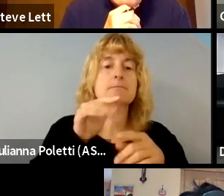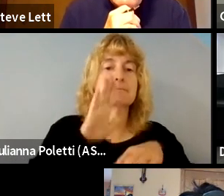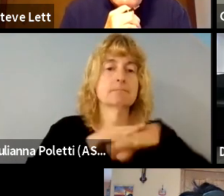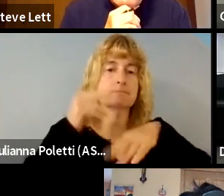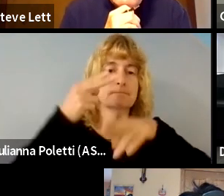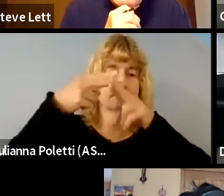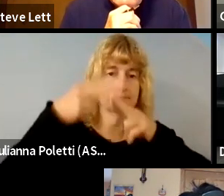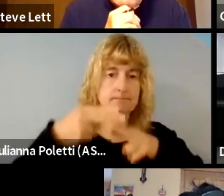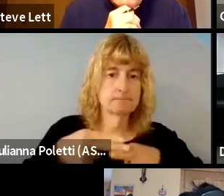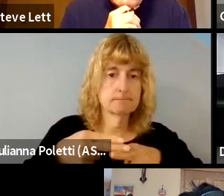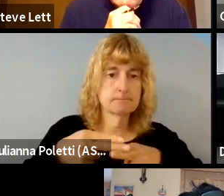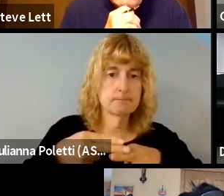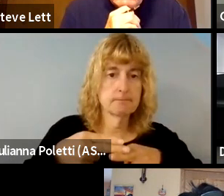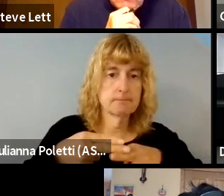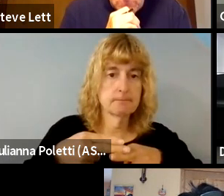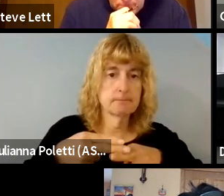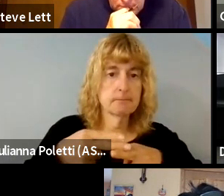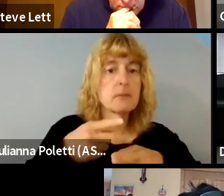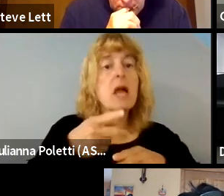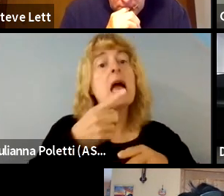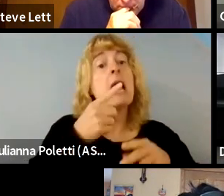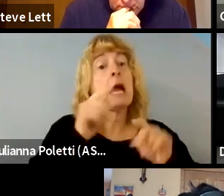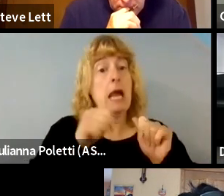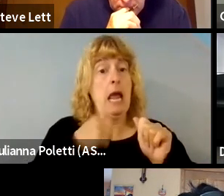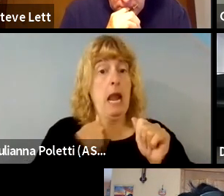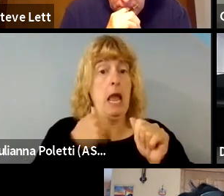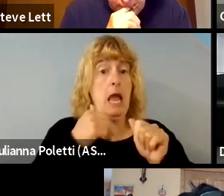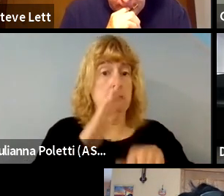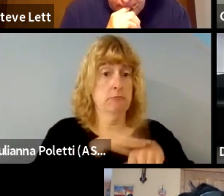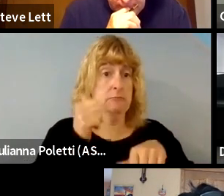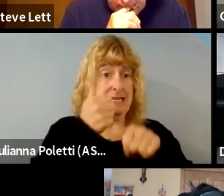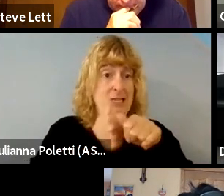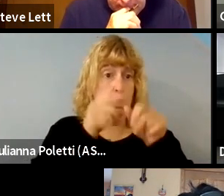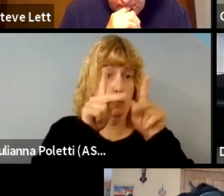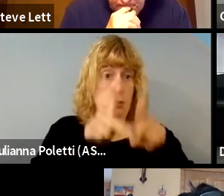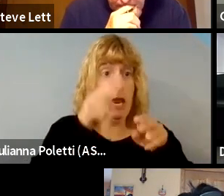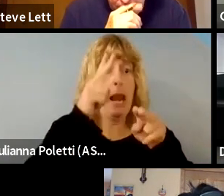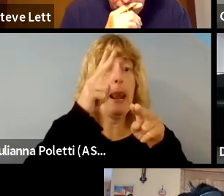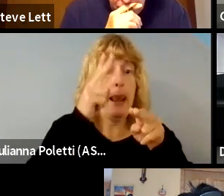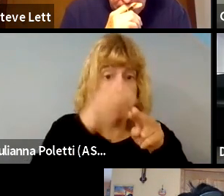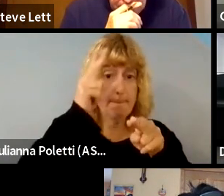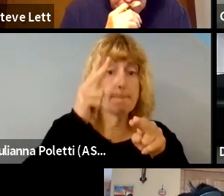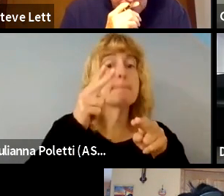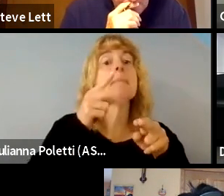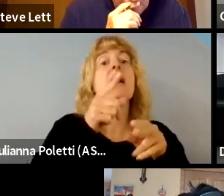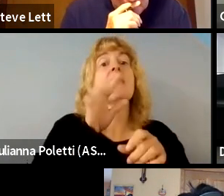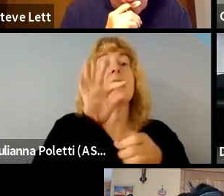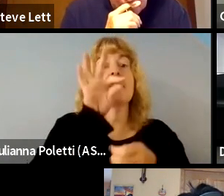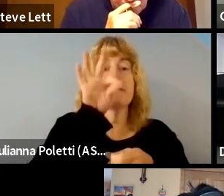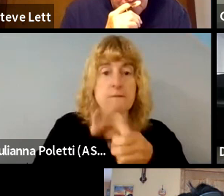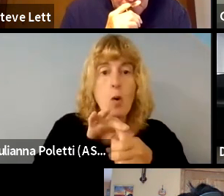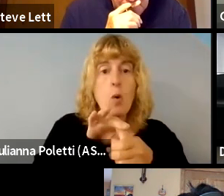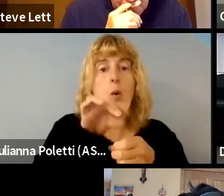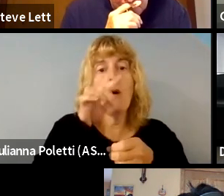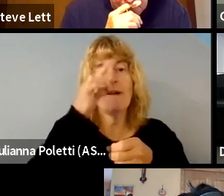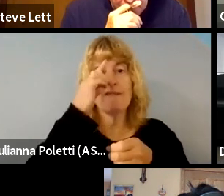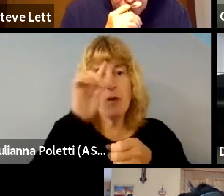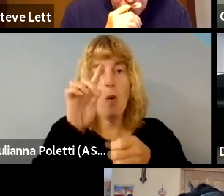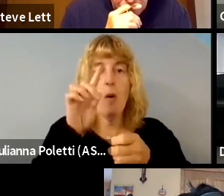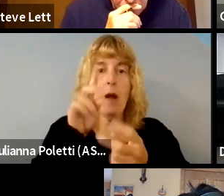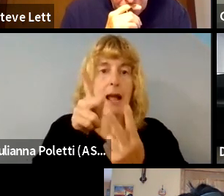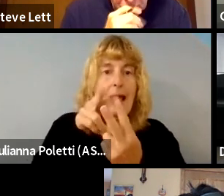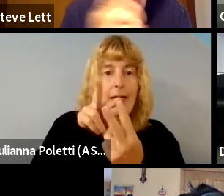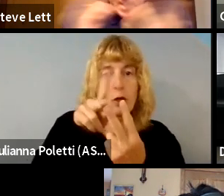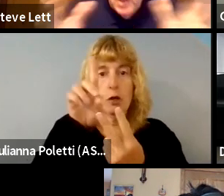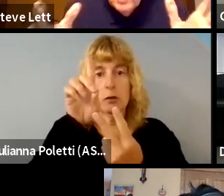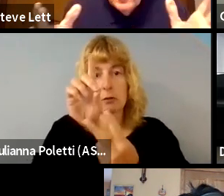Chairman, could I ask that I call each person's name and then they vote for either Doug or Rhonda?